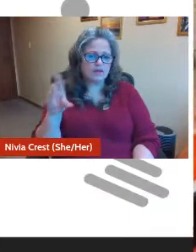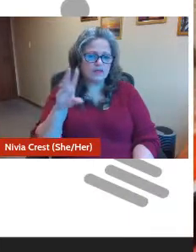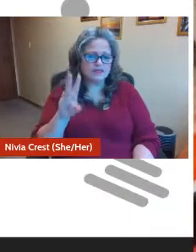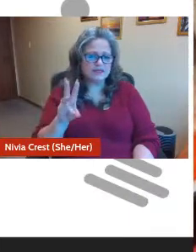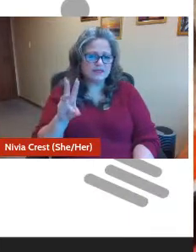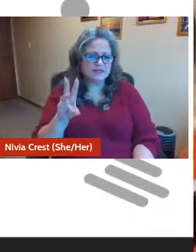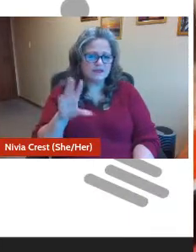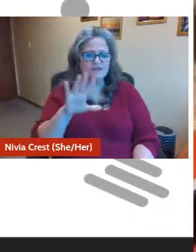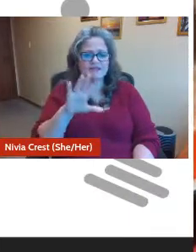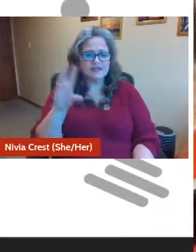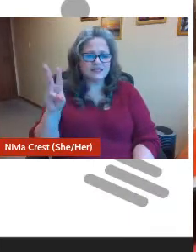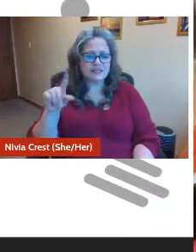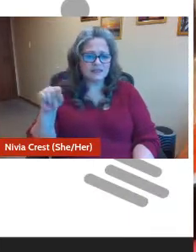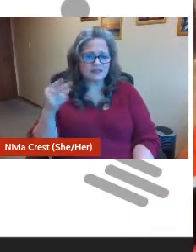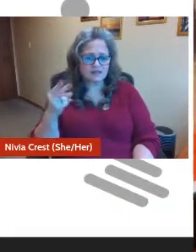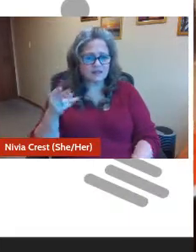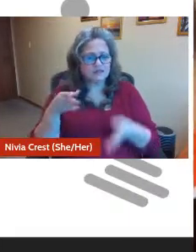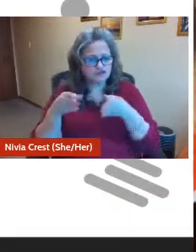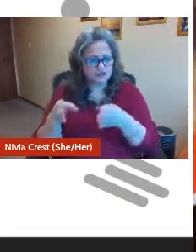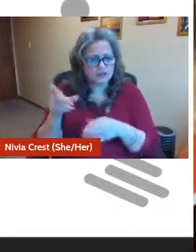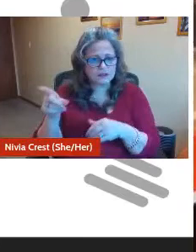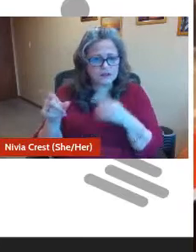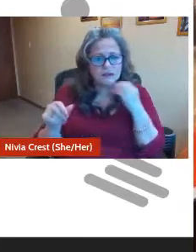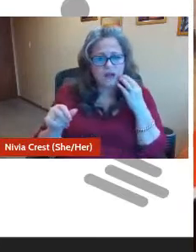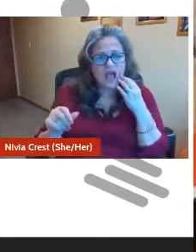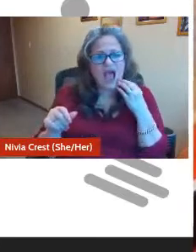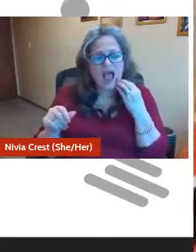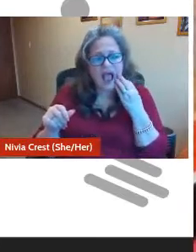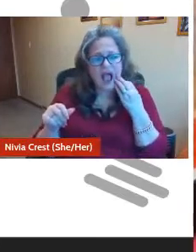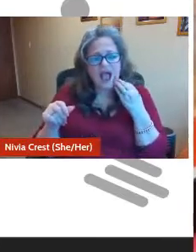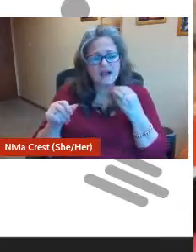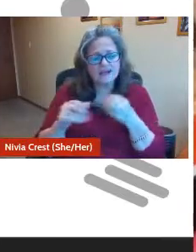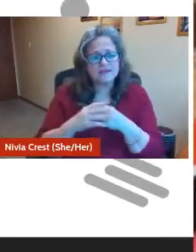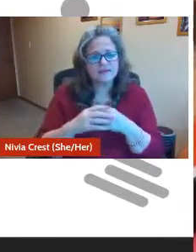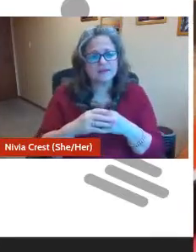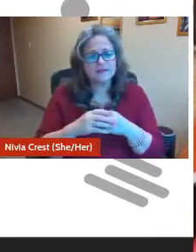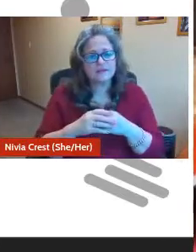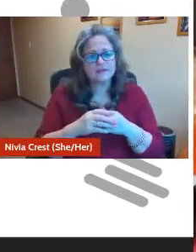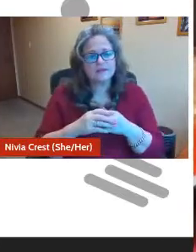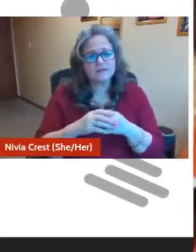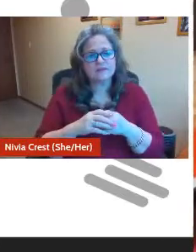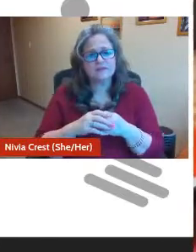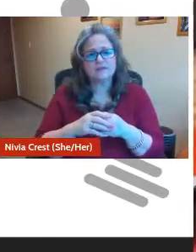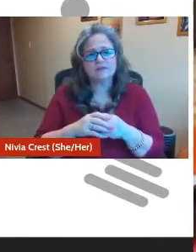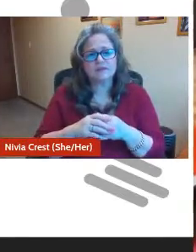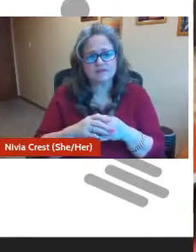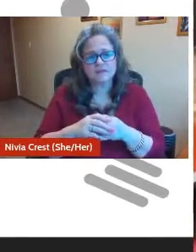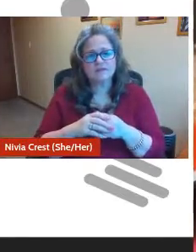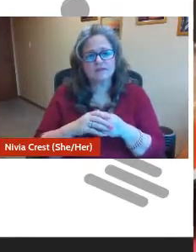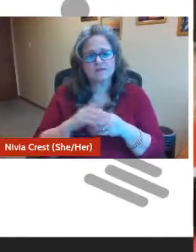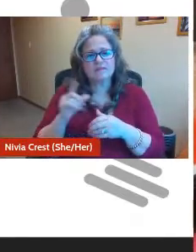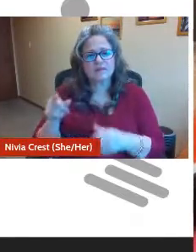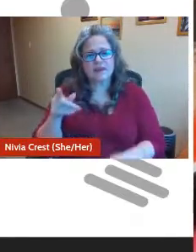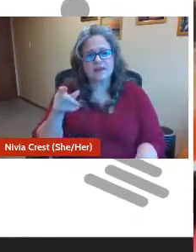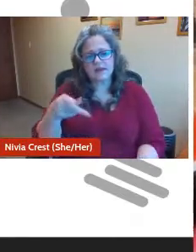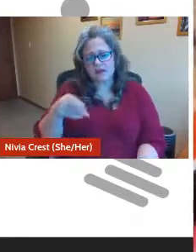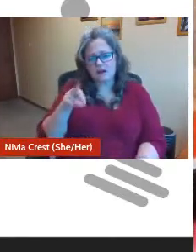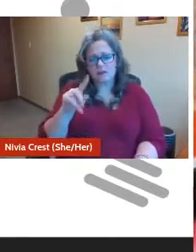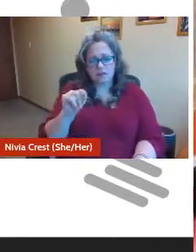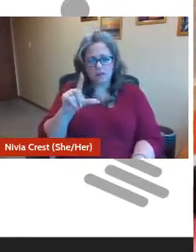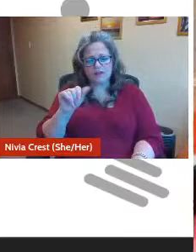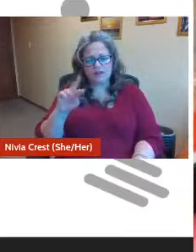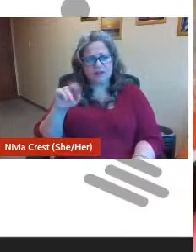56th Street. Yeah. 65th and what is this one they just did? supposed to Portland Avenue, the new one that they